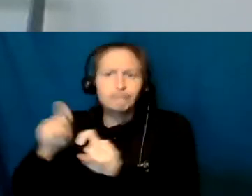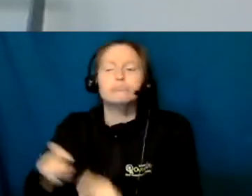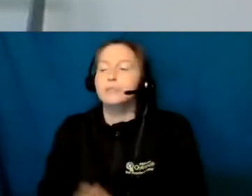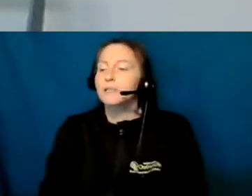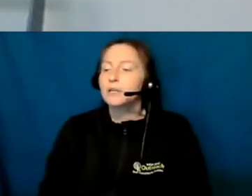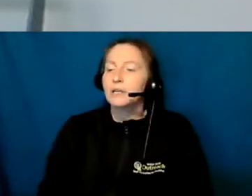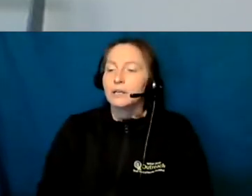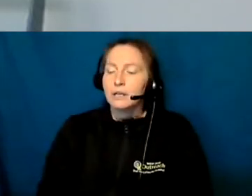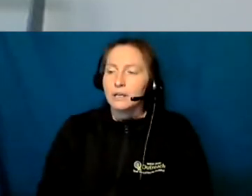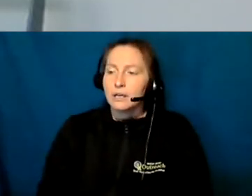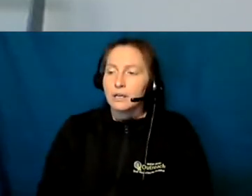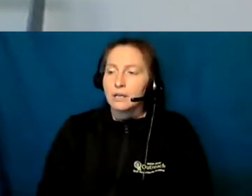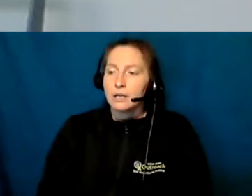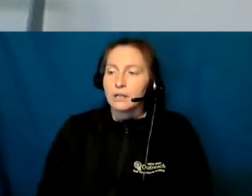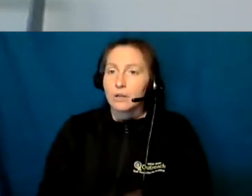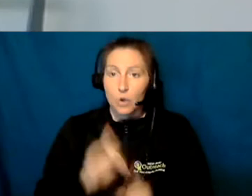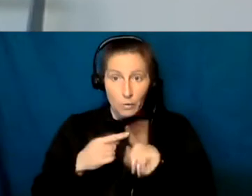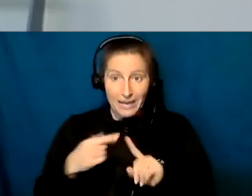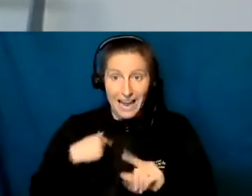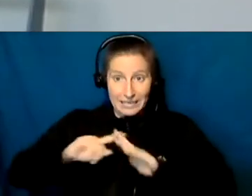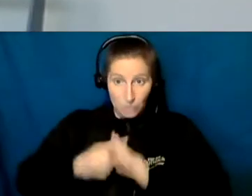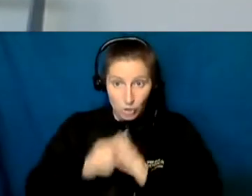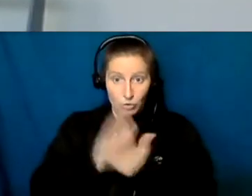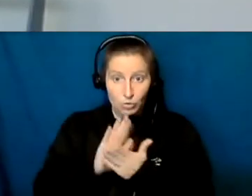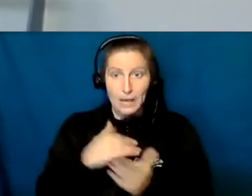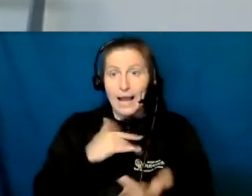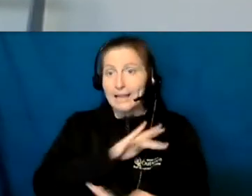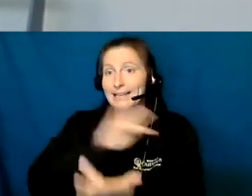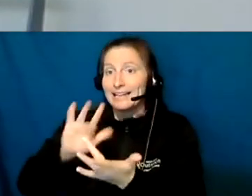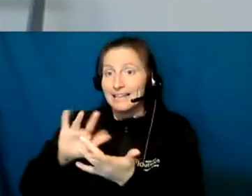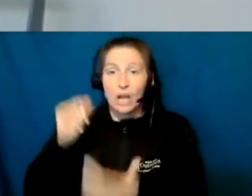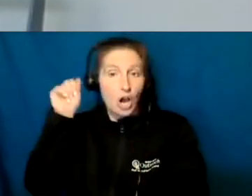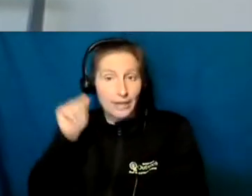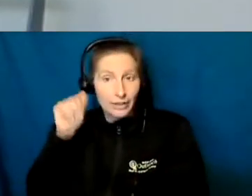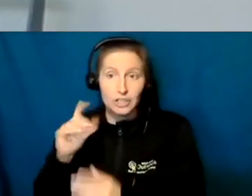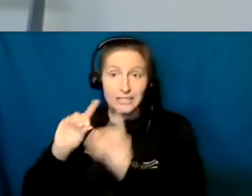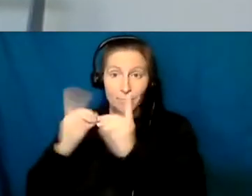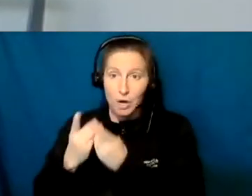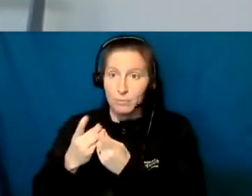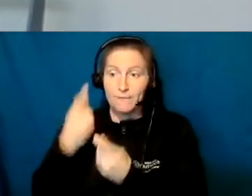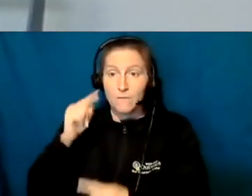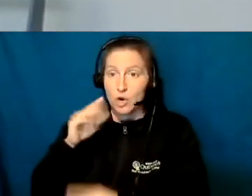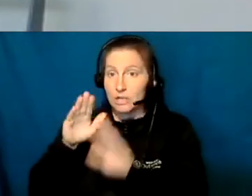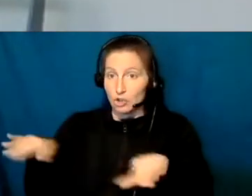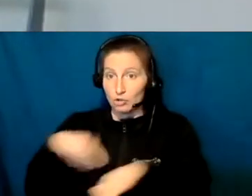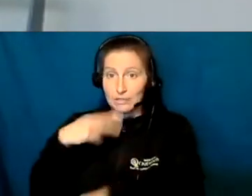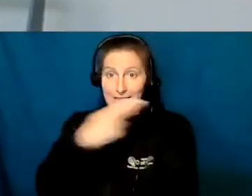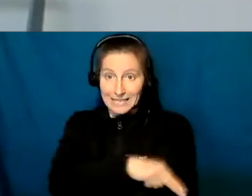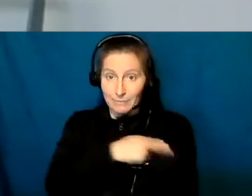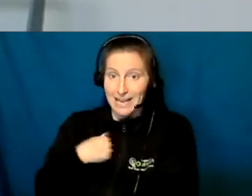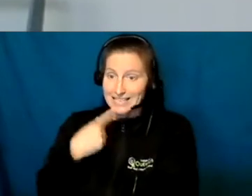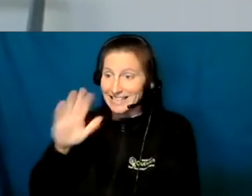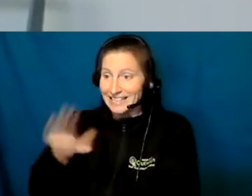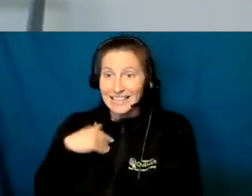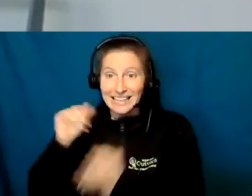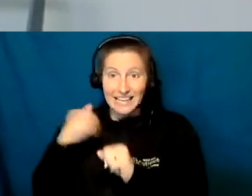then as soon as I started school, I actually contacted the audiology department at Children's Hospital, and I asked if I could shadow